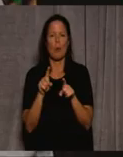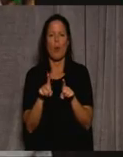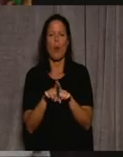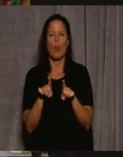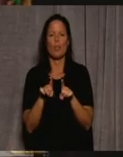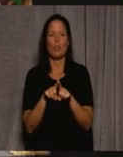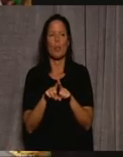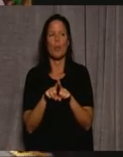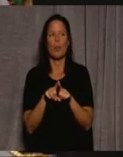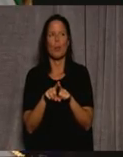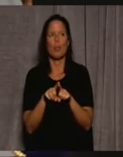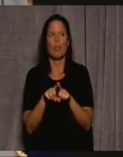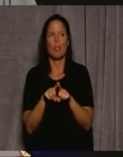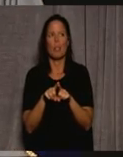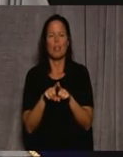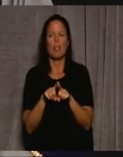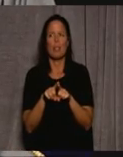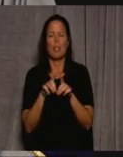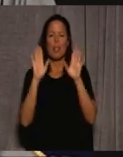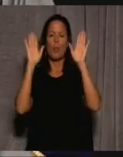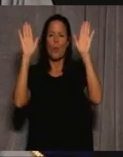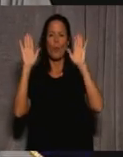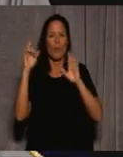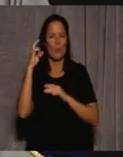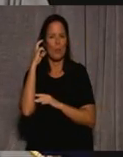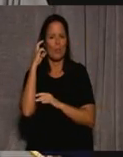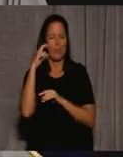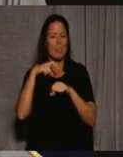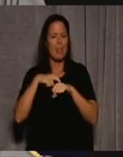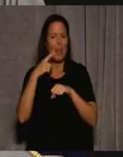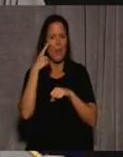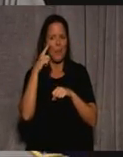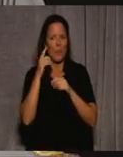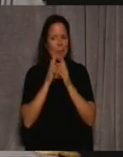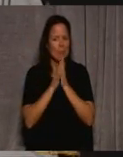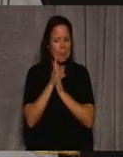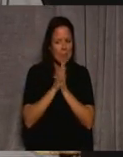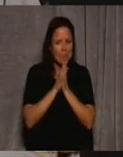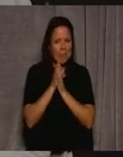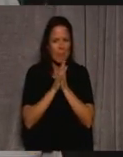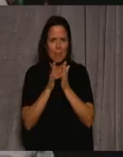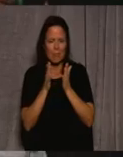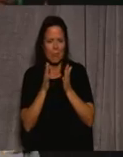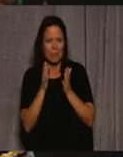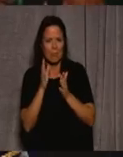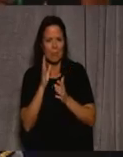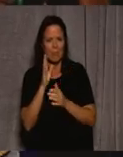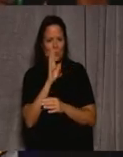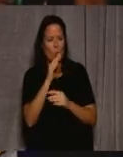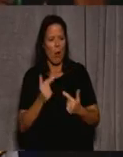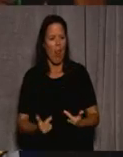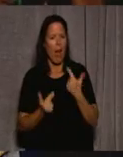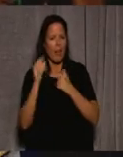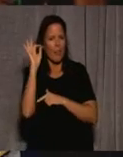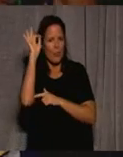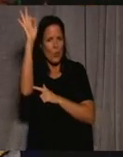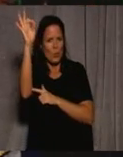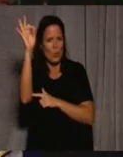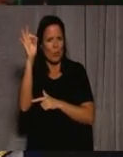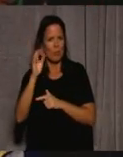a great time for anticipation as you embark on your life beyond NSU.